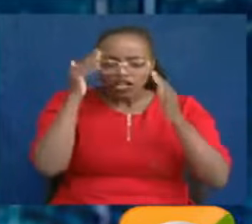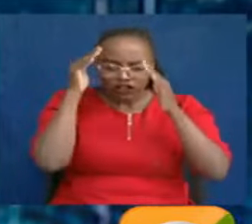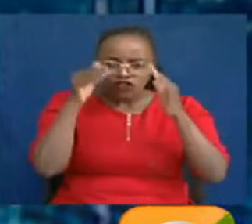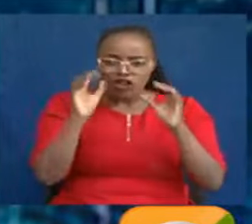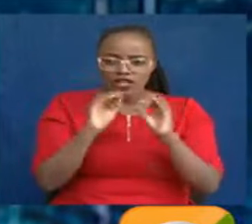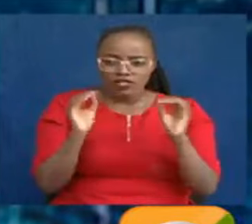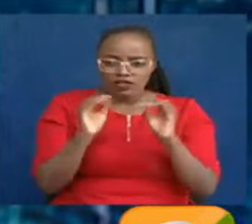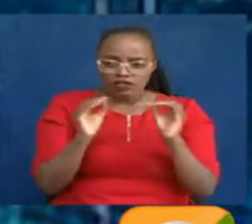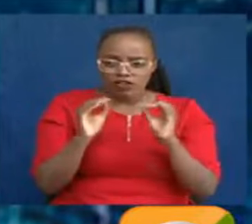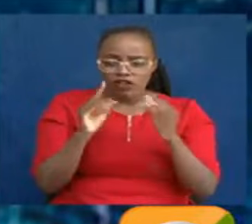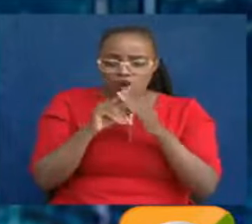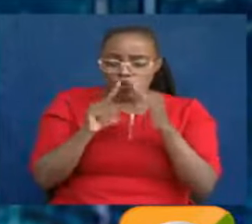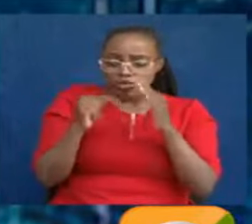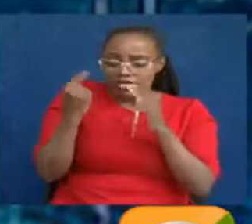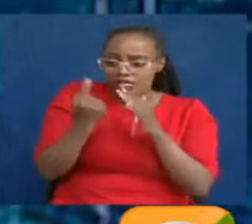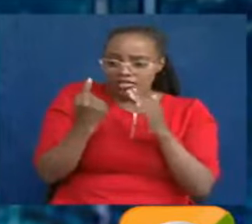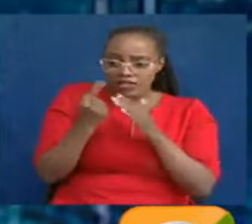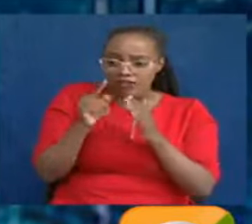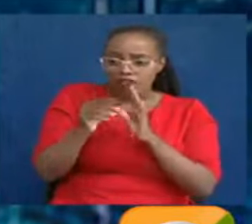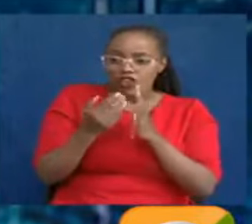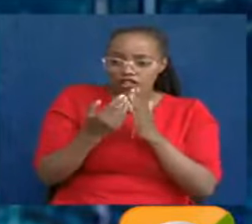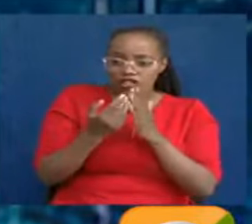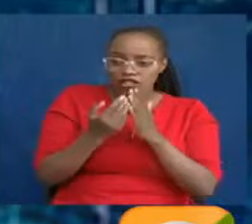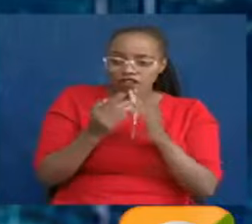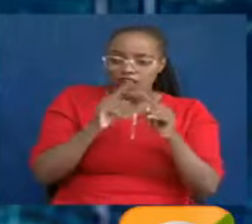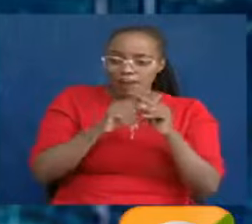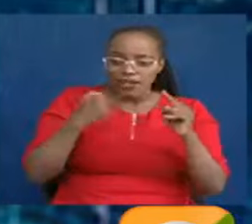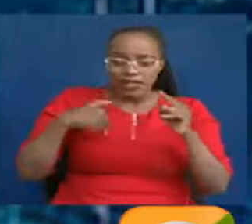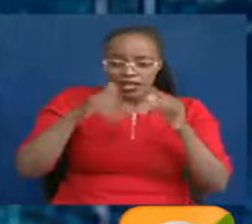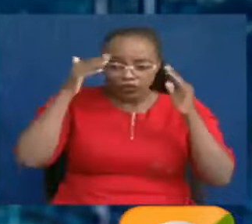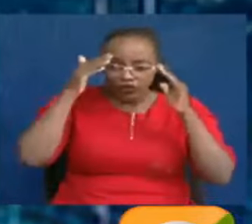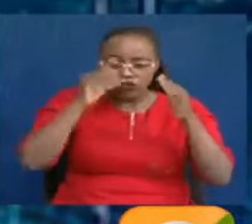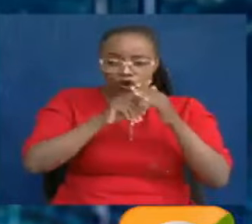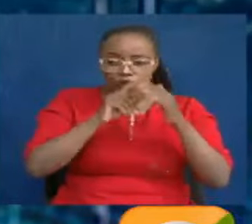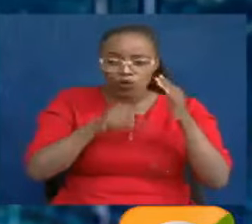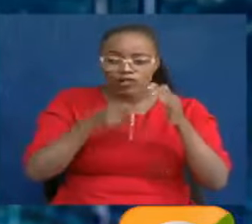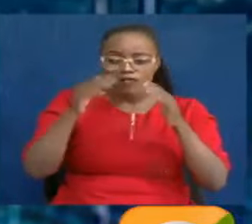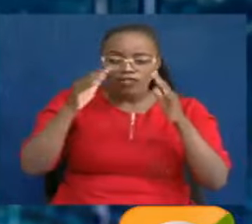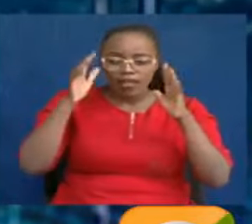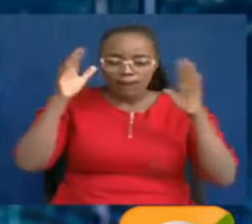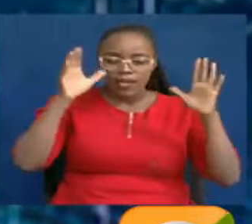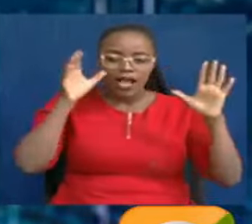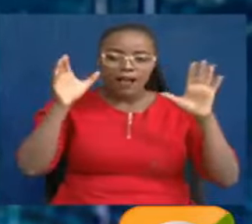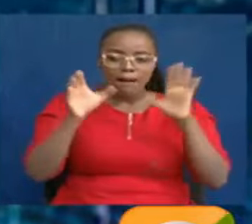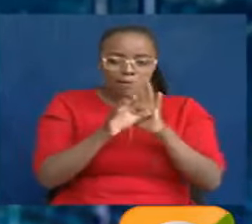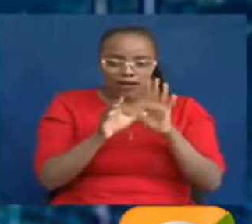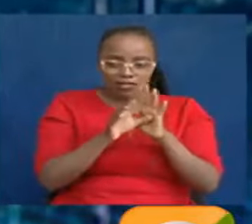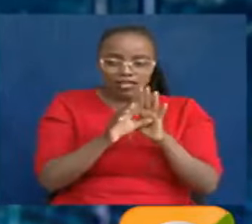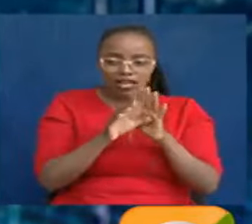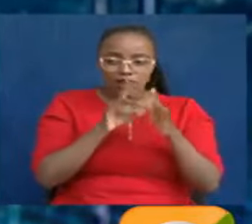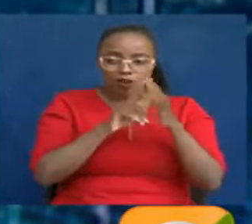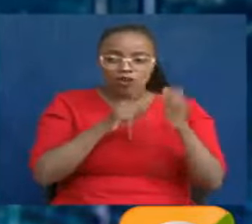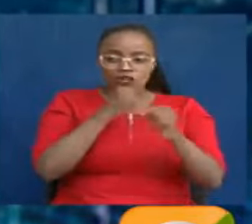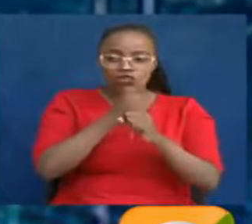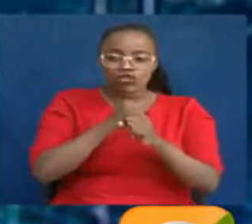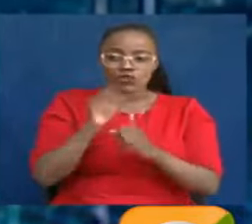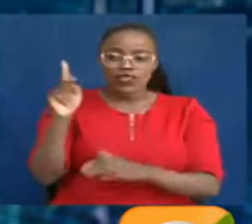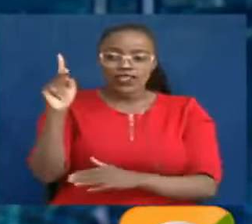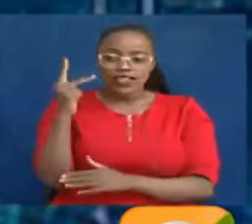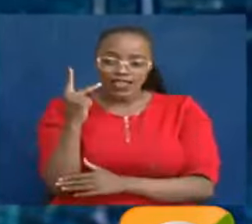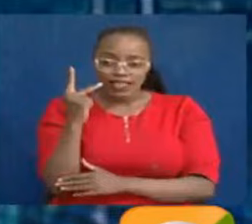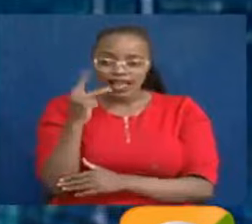the hub itself in Konza, right? But we are looking in the bigger pictures that we are developing Kenya